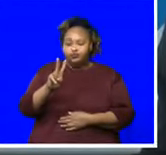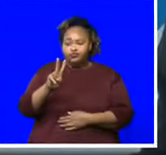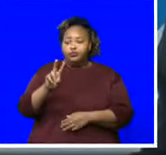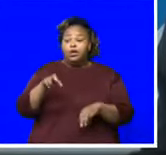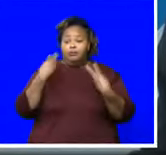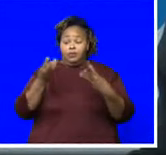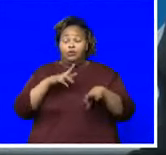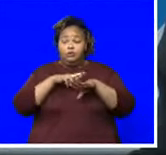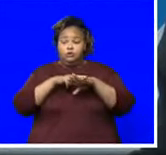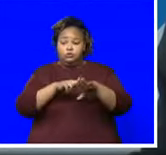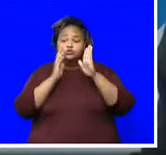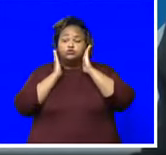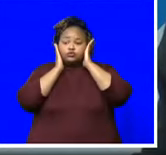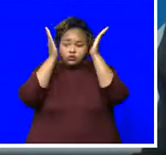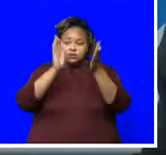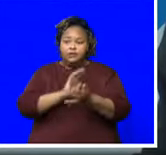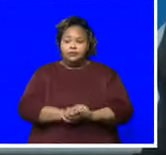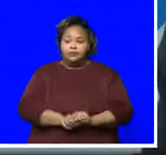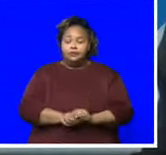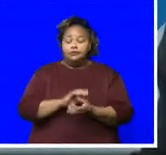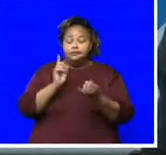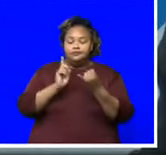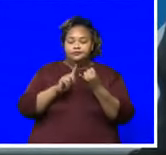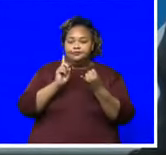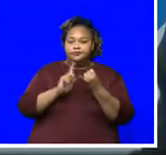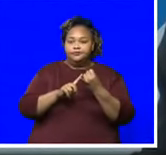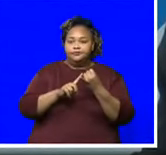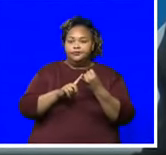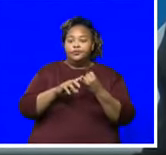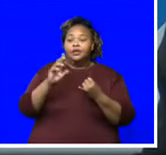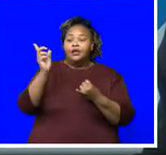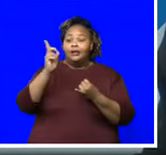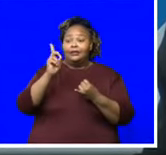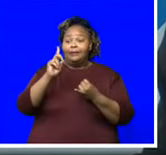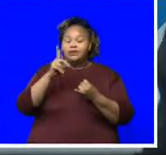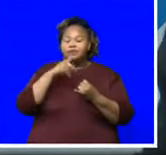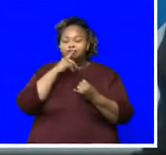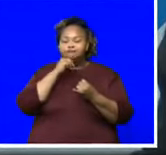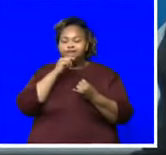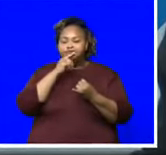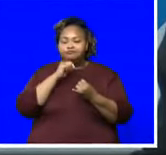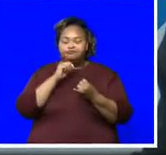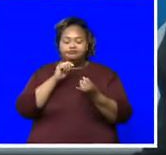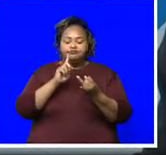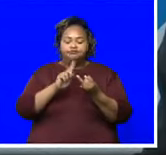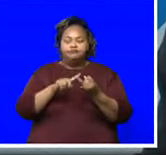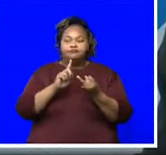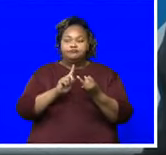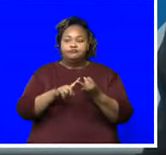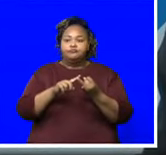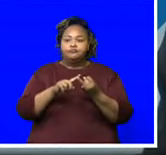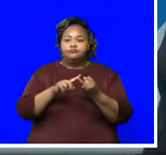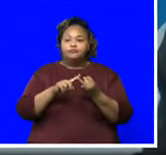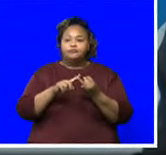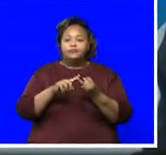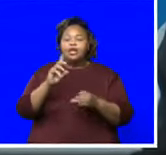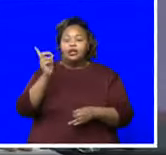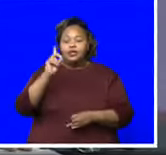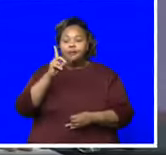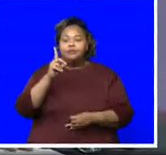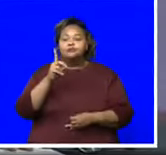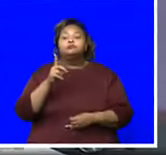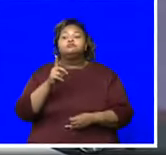two male athletes by the name of Thabiso Dlamini together with Zweli